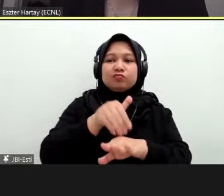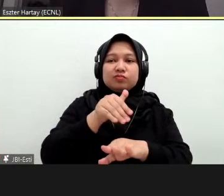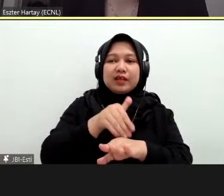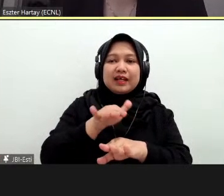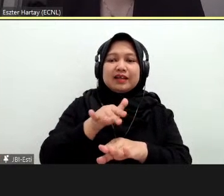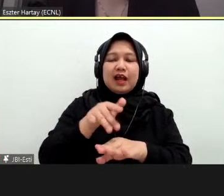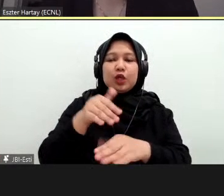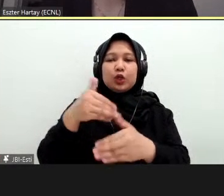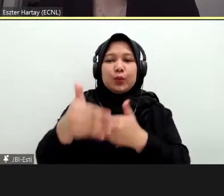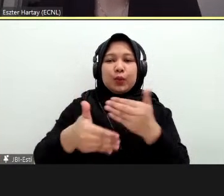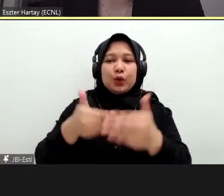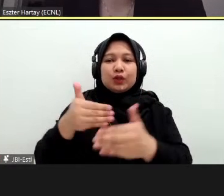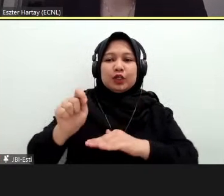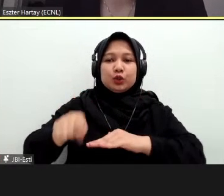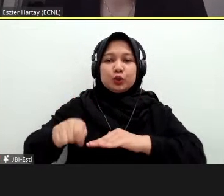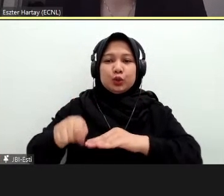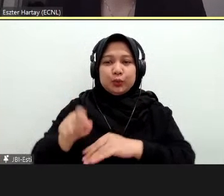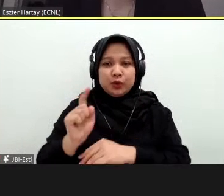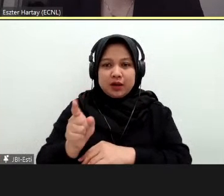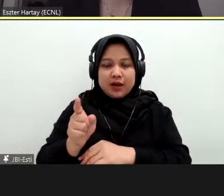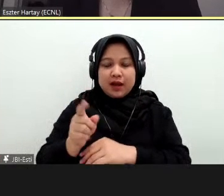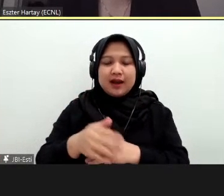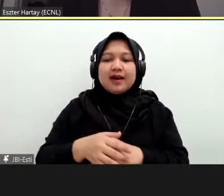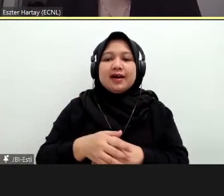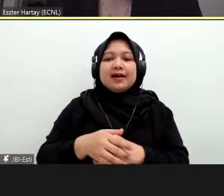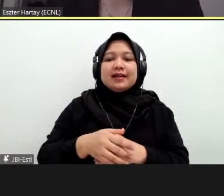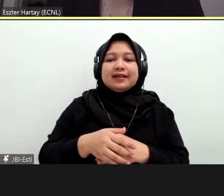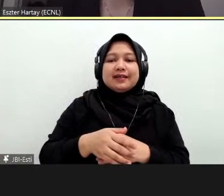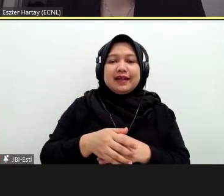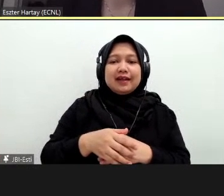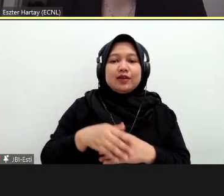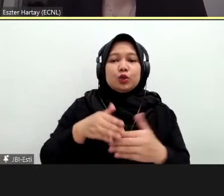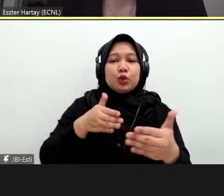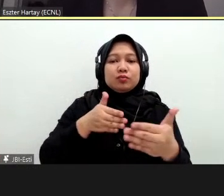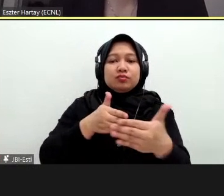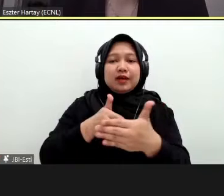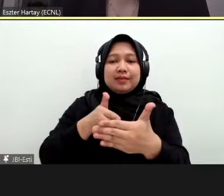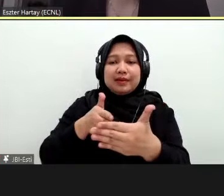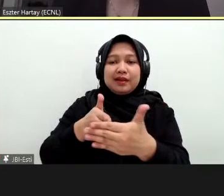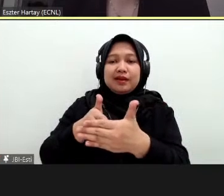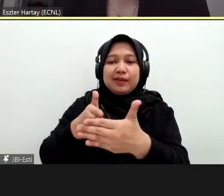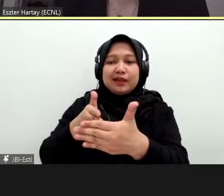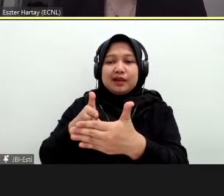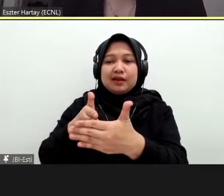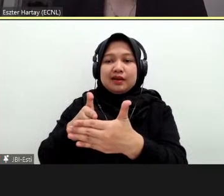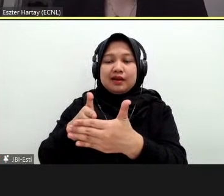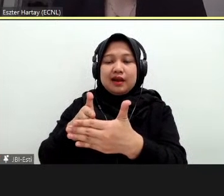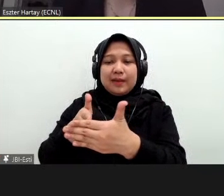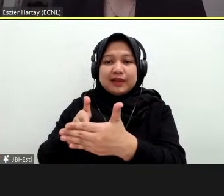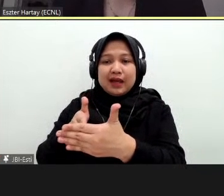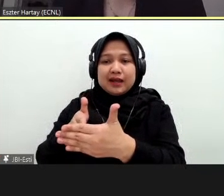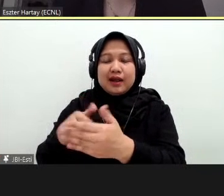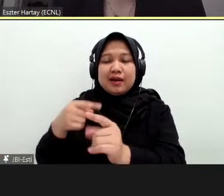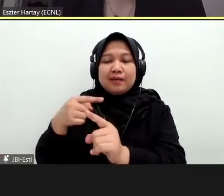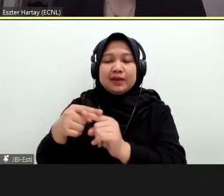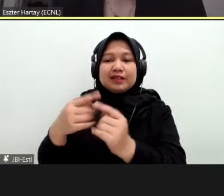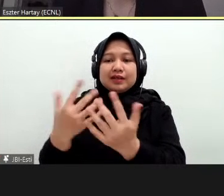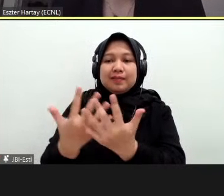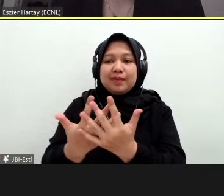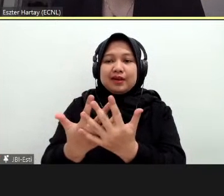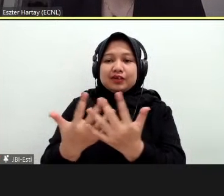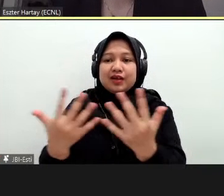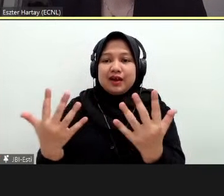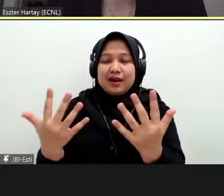or criminalize legitimate and legal methods by protesters. States and companies misuse the justice system